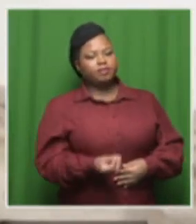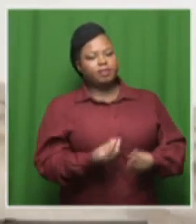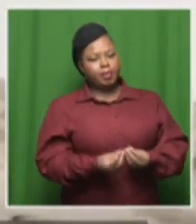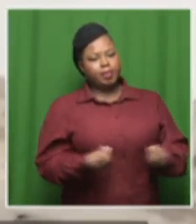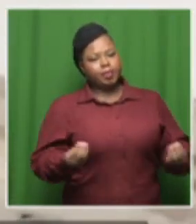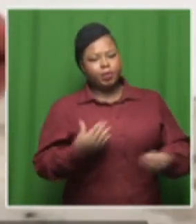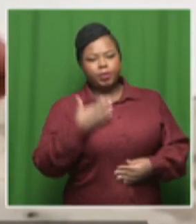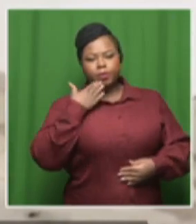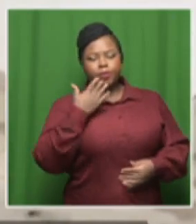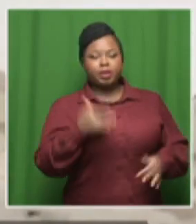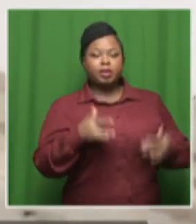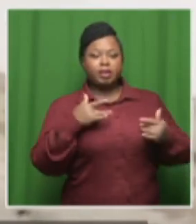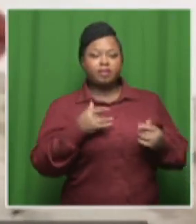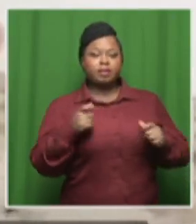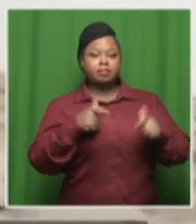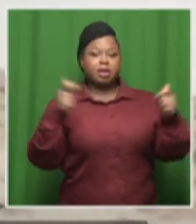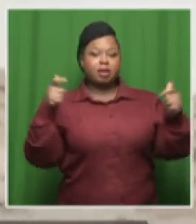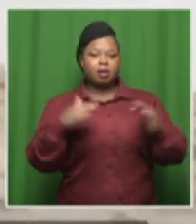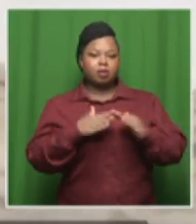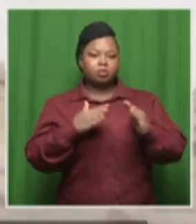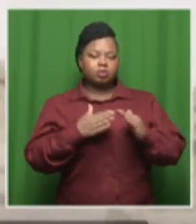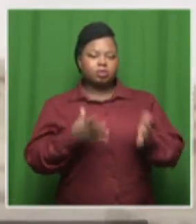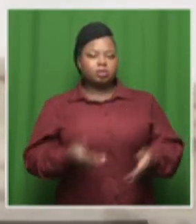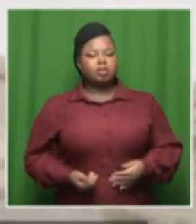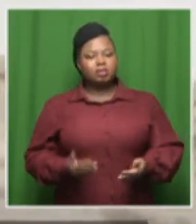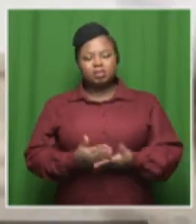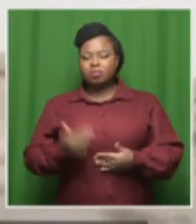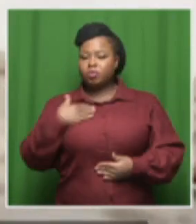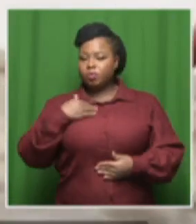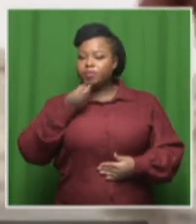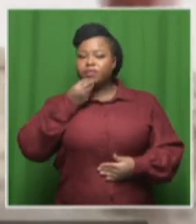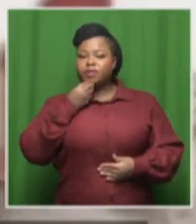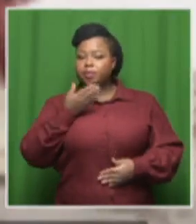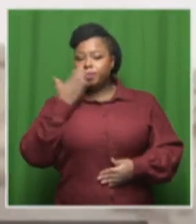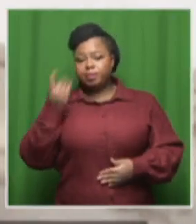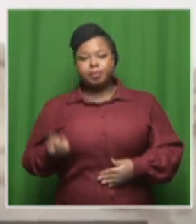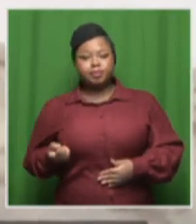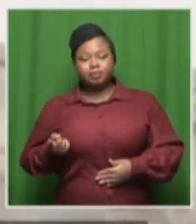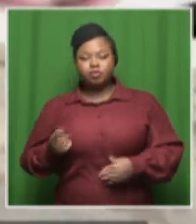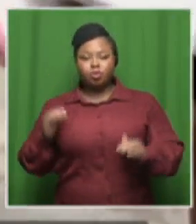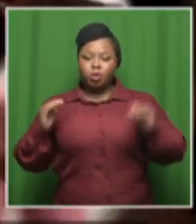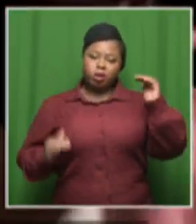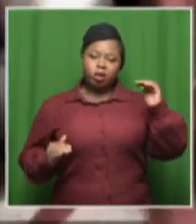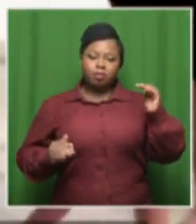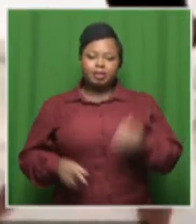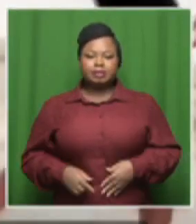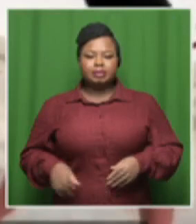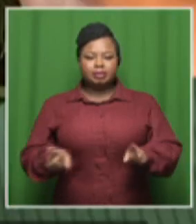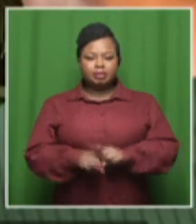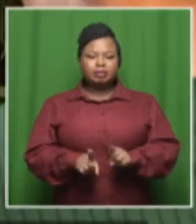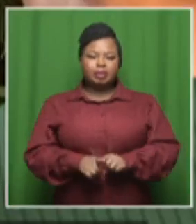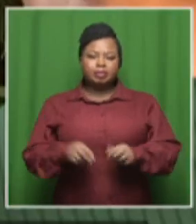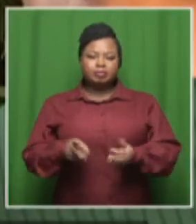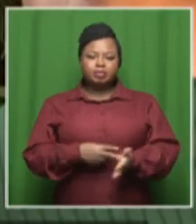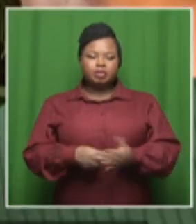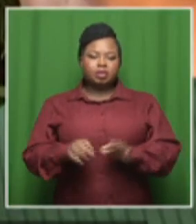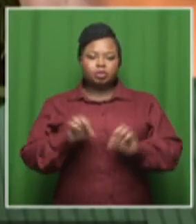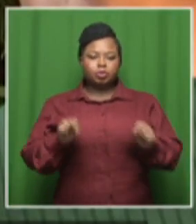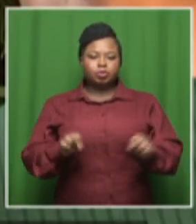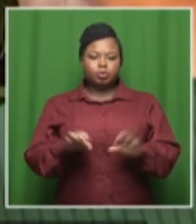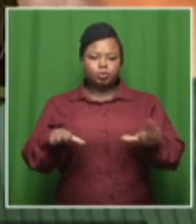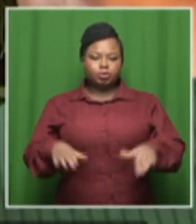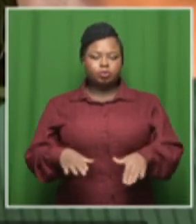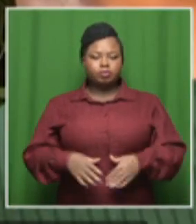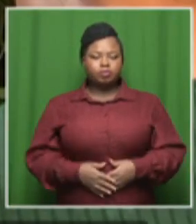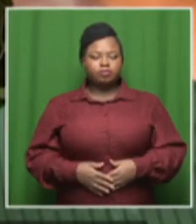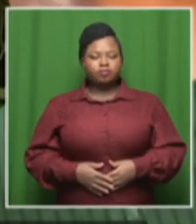kids that are living in mansions in this country, and then kids who don't even have food to eat, you know, that are in the same dance studio. They come from